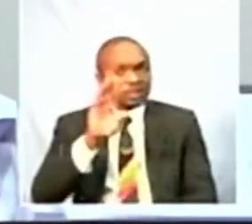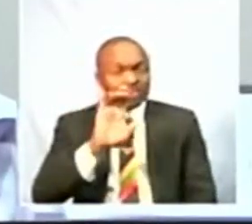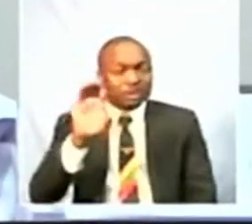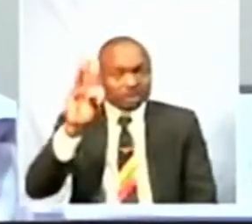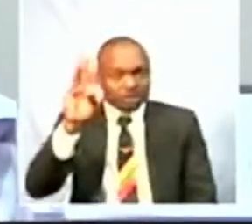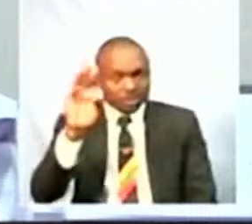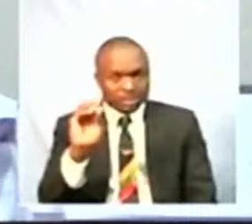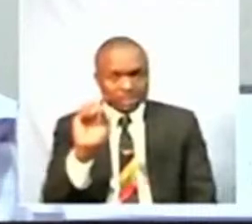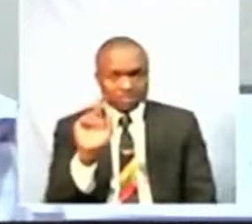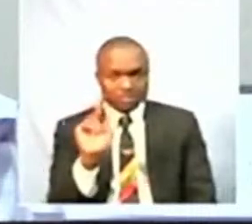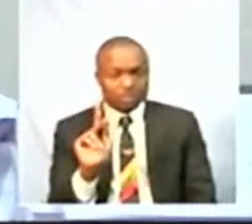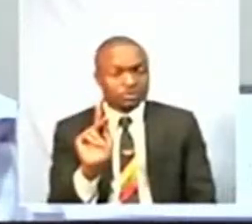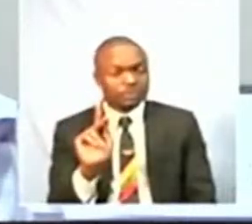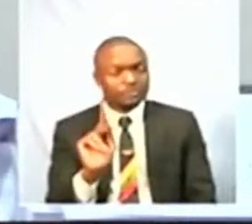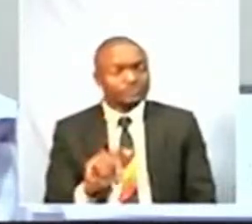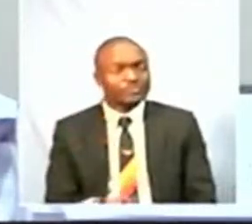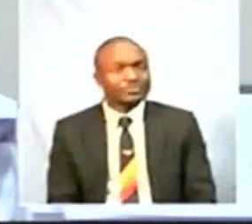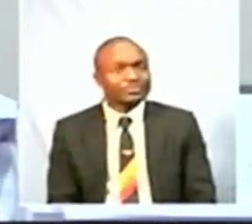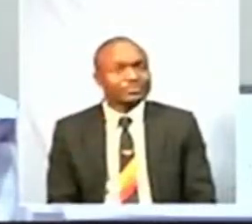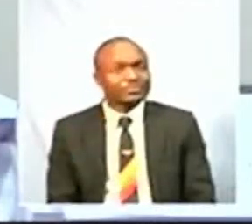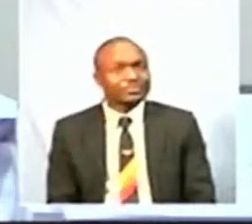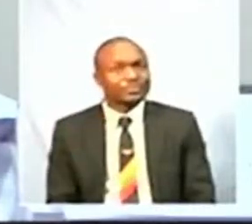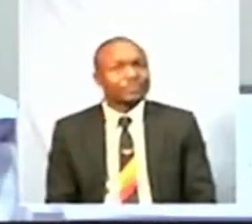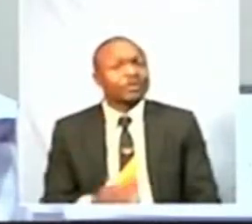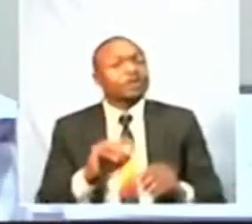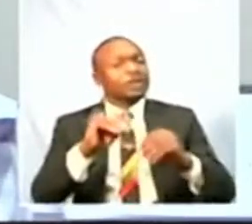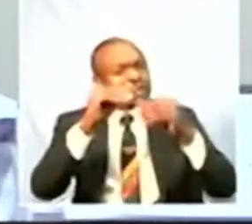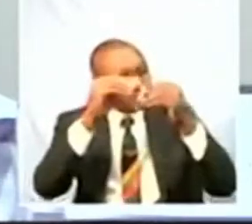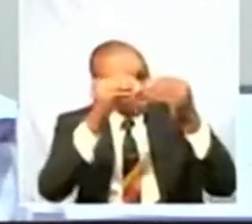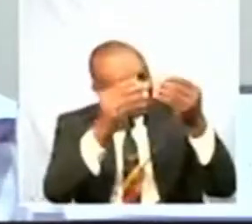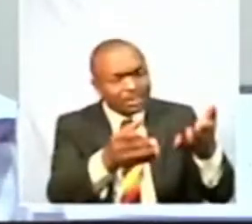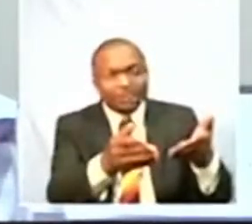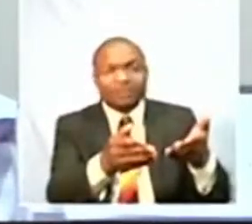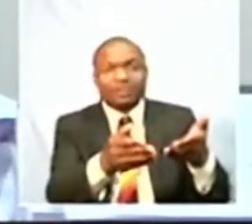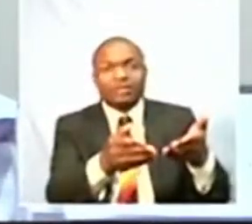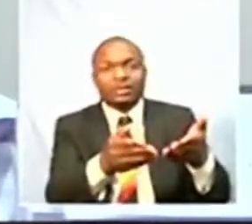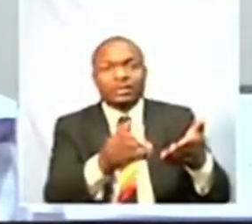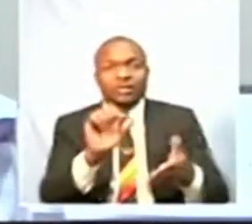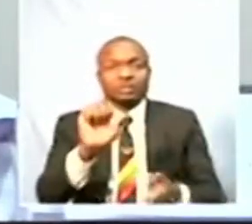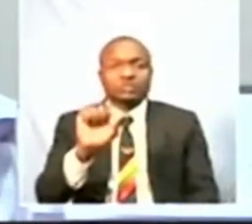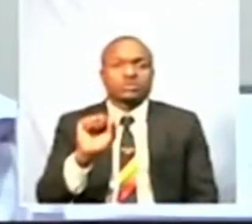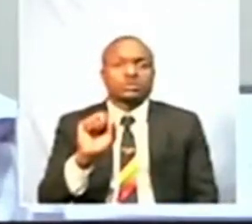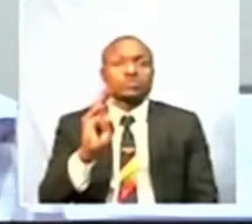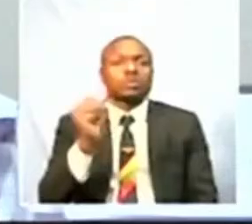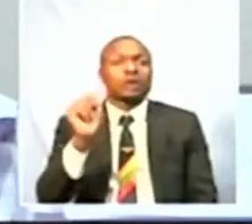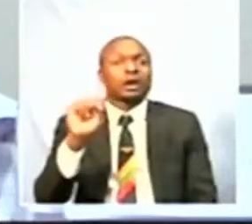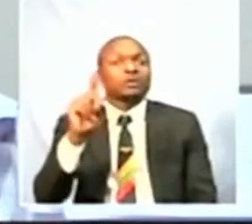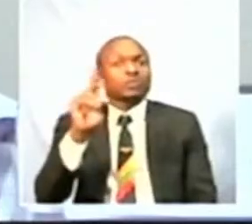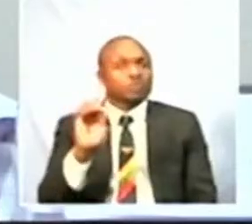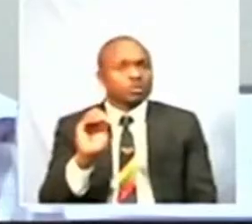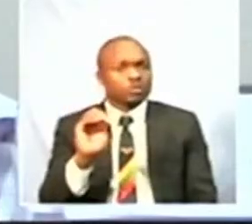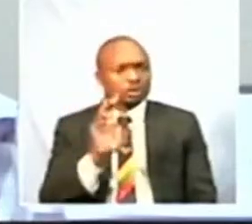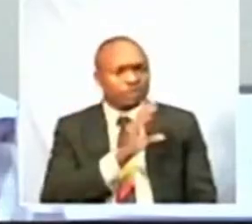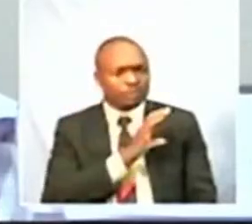1,019,660 kwacha. It was given to Swadocom Trading Limited. It